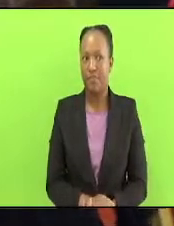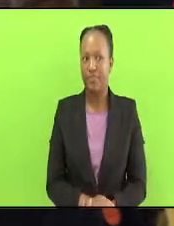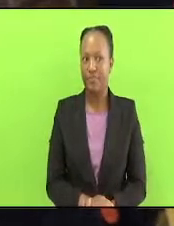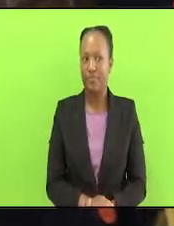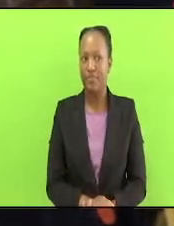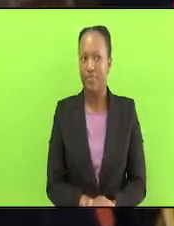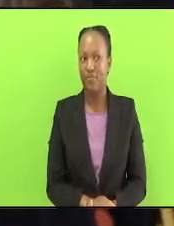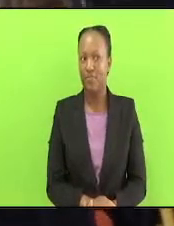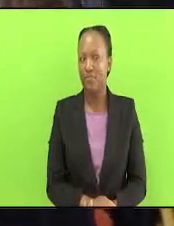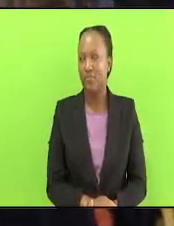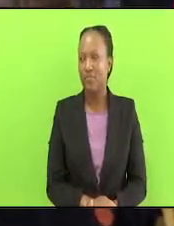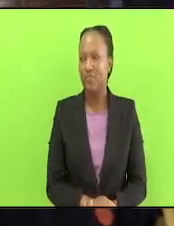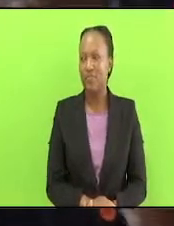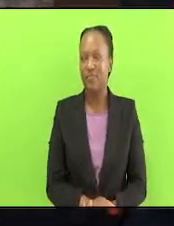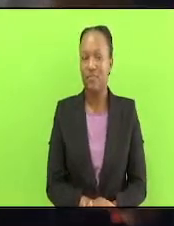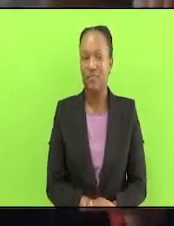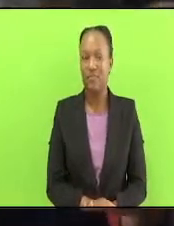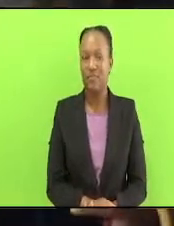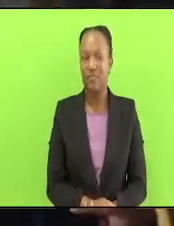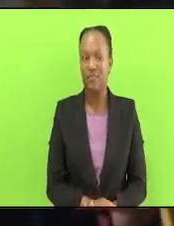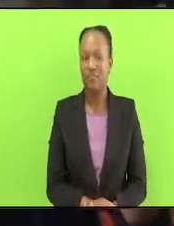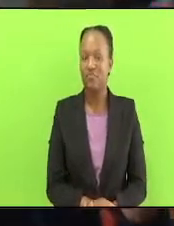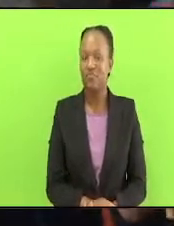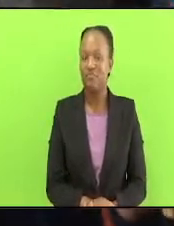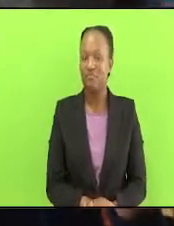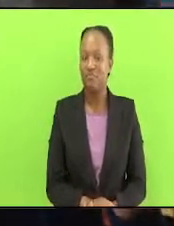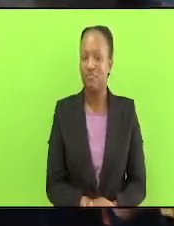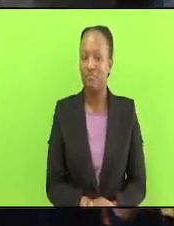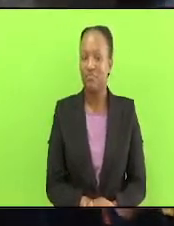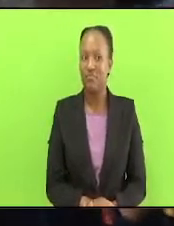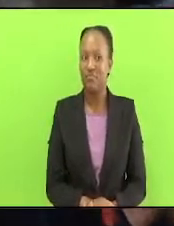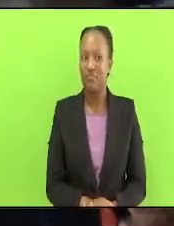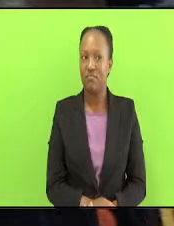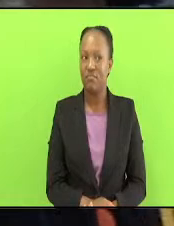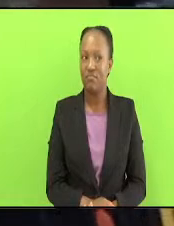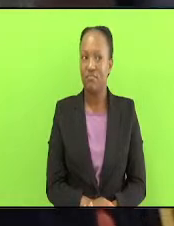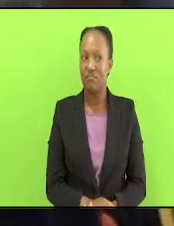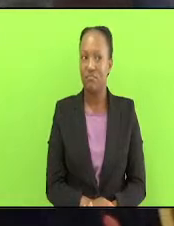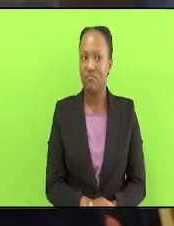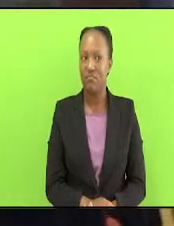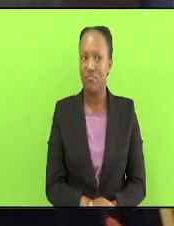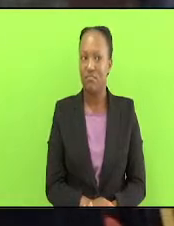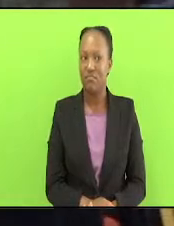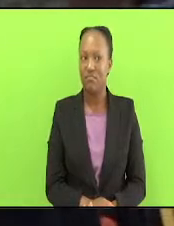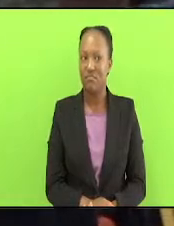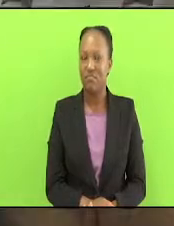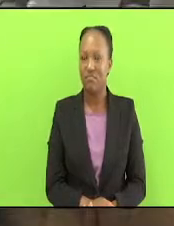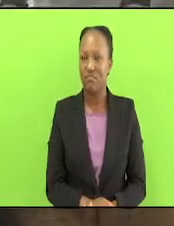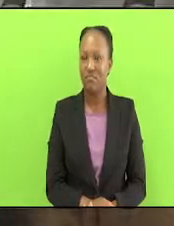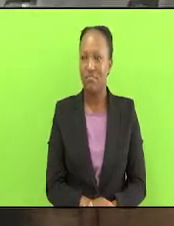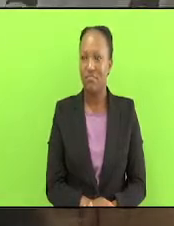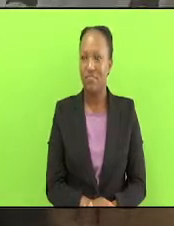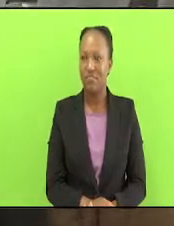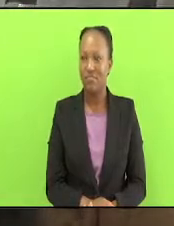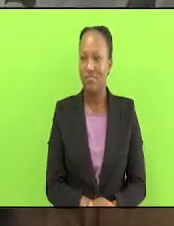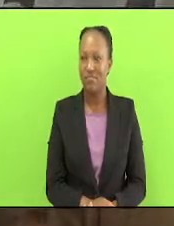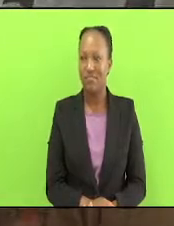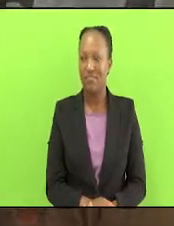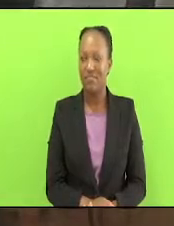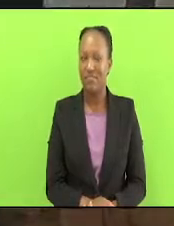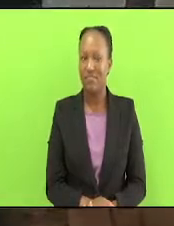clans. mbundela nelanga ucaba congo ehloko emamba ngurutsana wakho ndawo